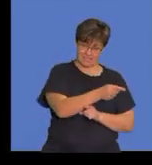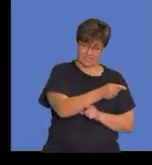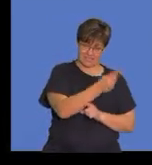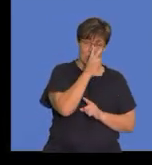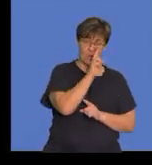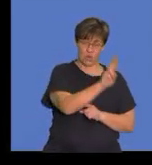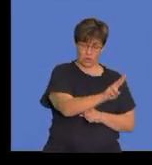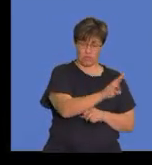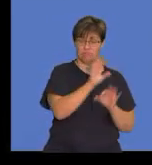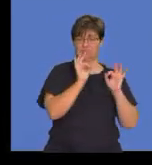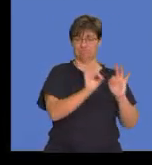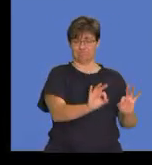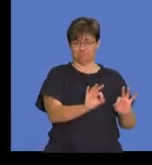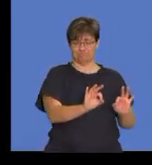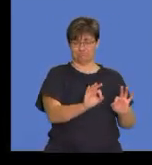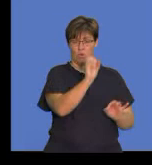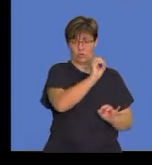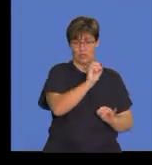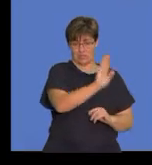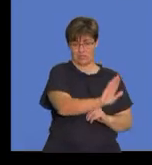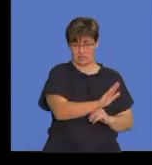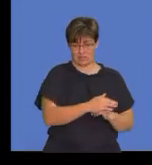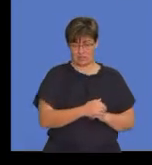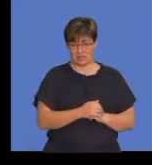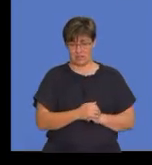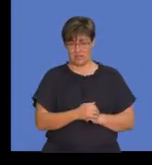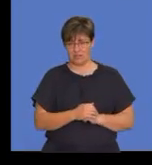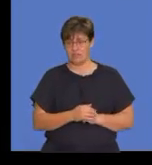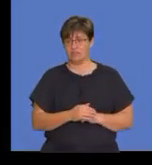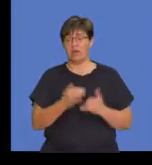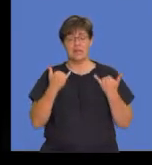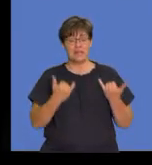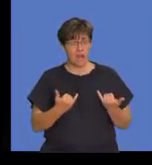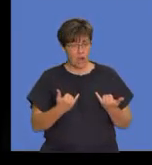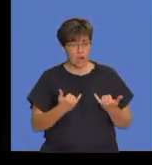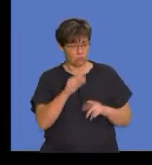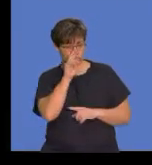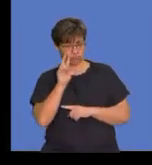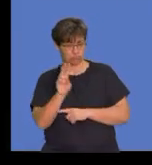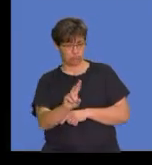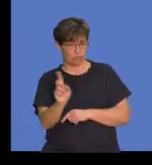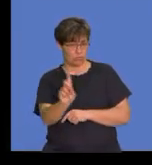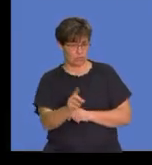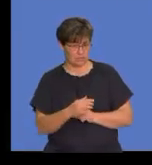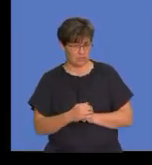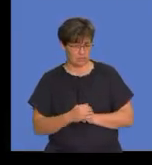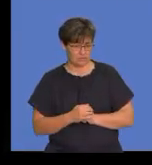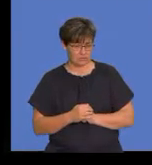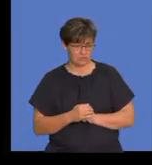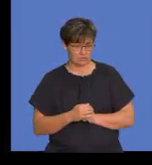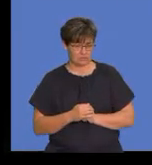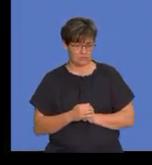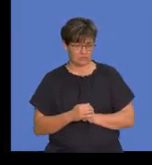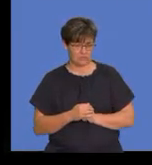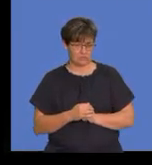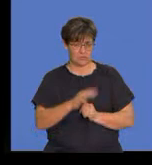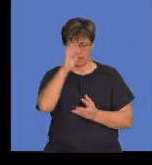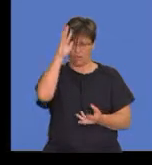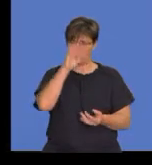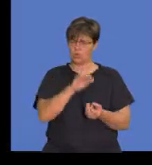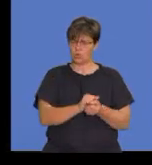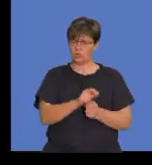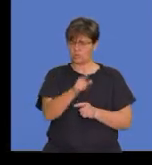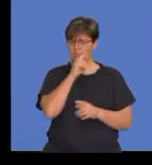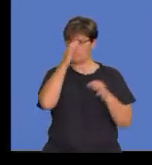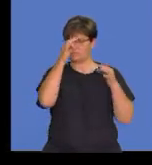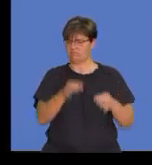we looked at the first ones as our original ratios. But now what you need to then look at, what is